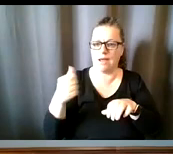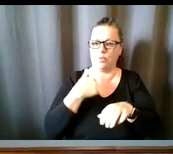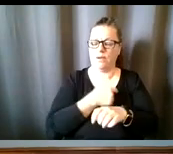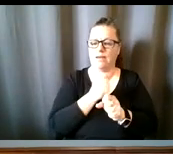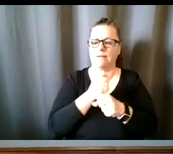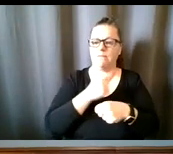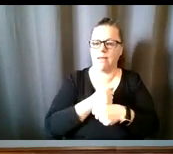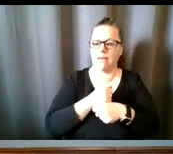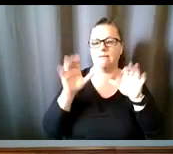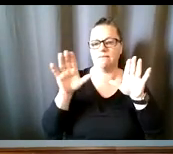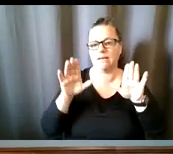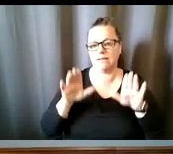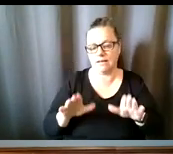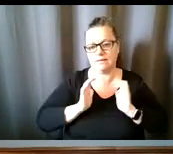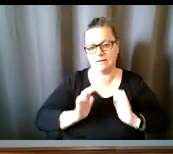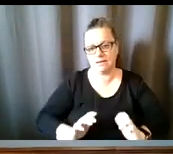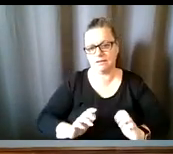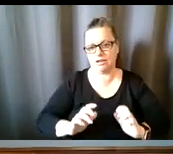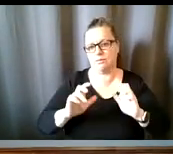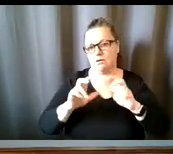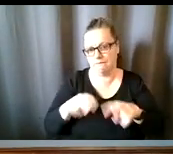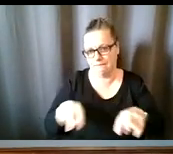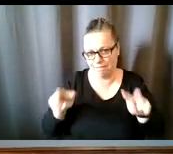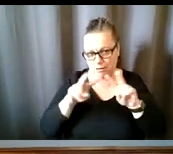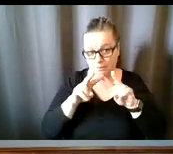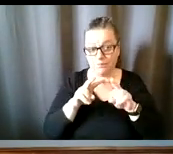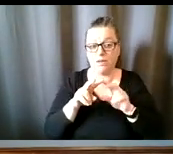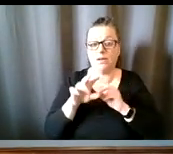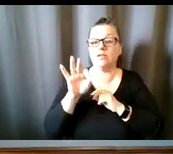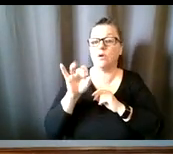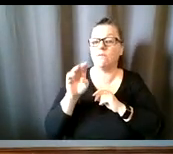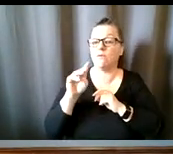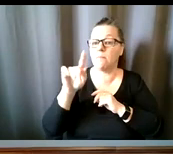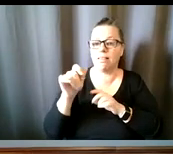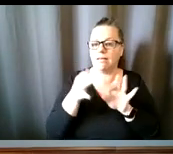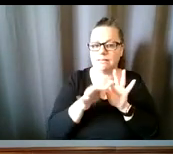customer value. So the formula is really simple to use a user story.